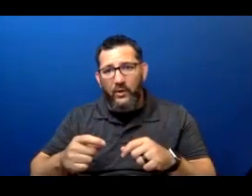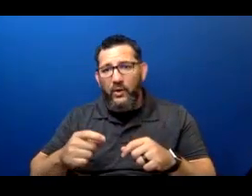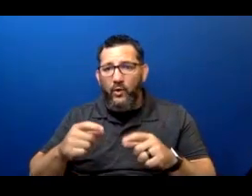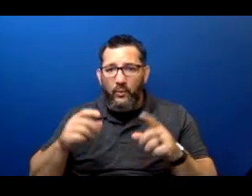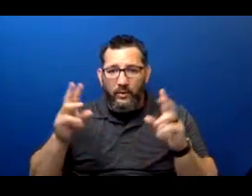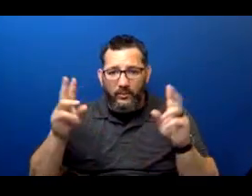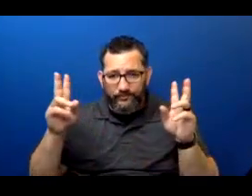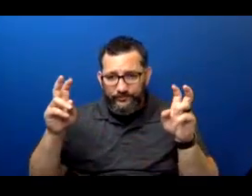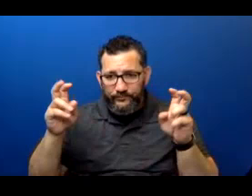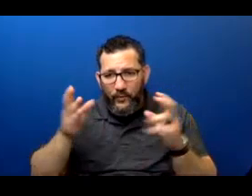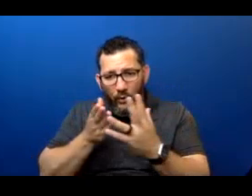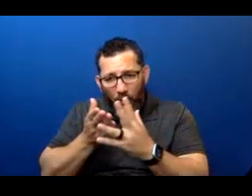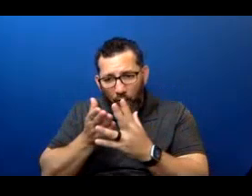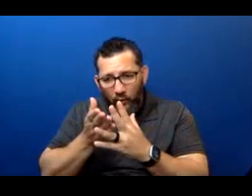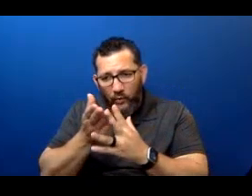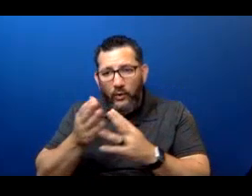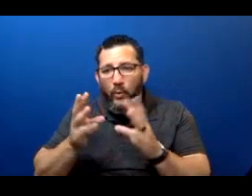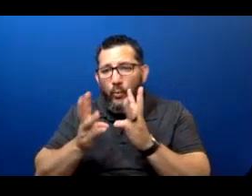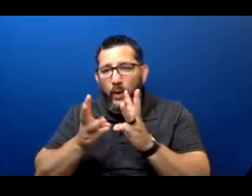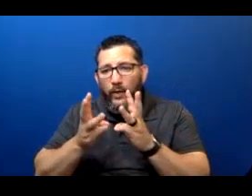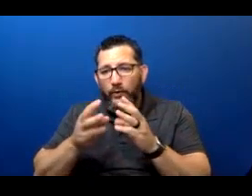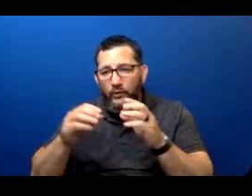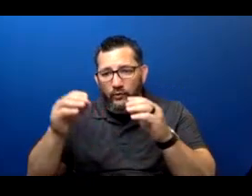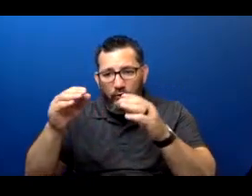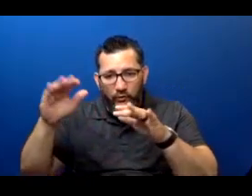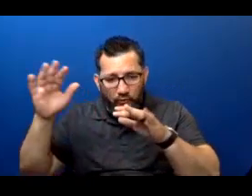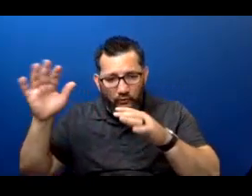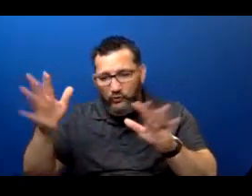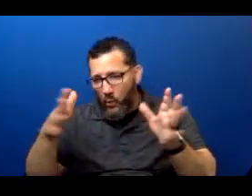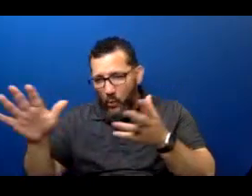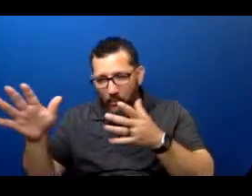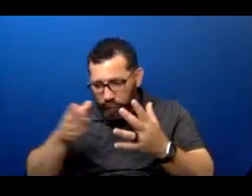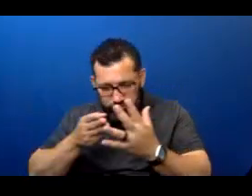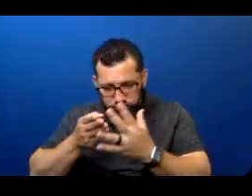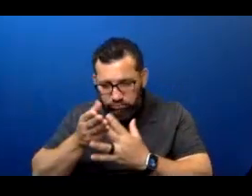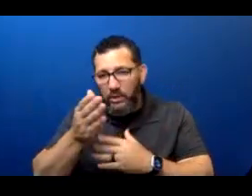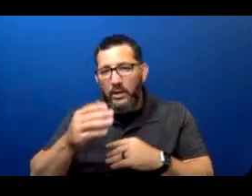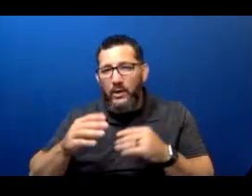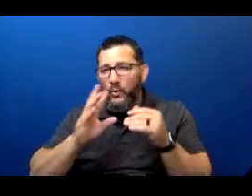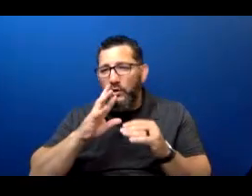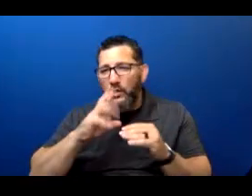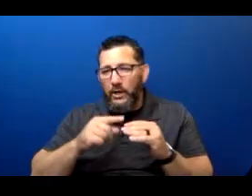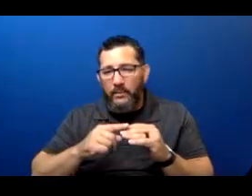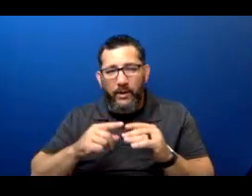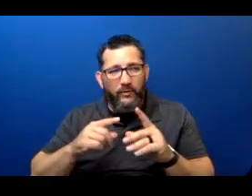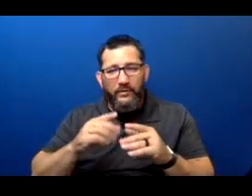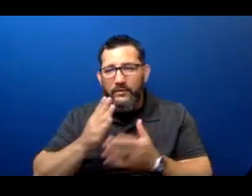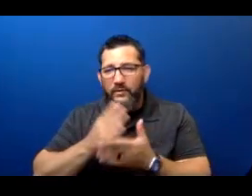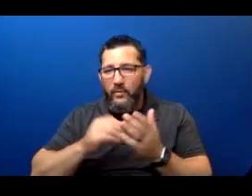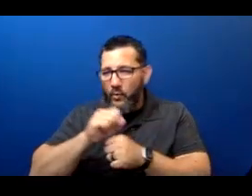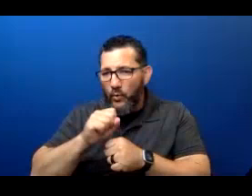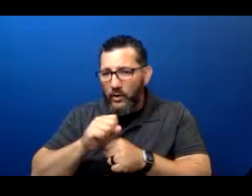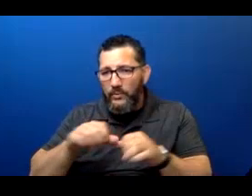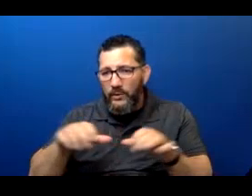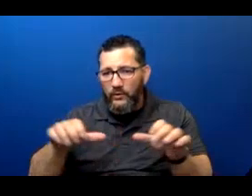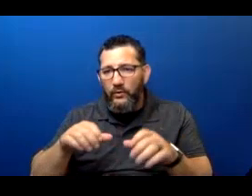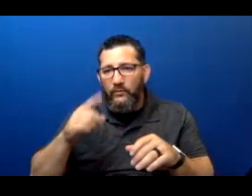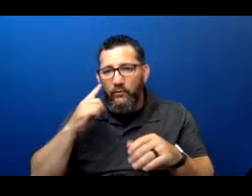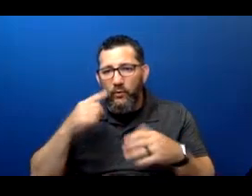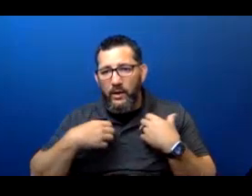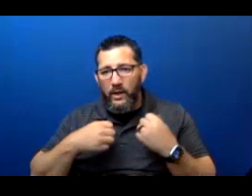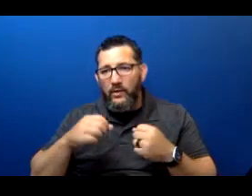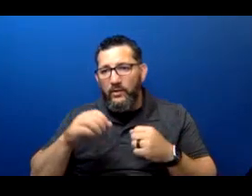storm with these changes that are happening. At this stage, we're talking DEI and a lot of the work that's being done towards health equity.